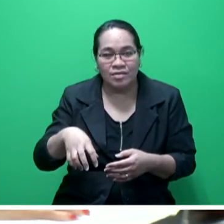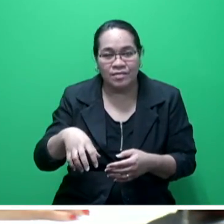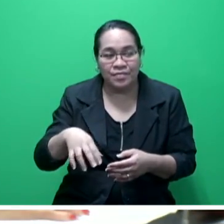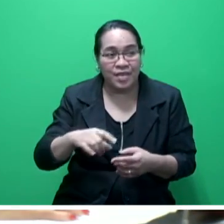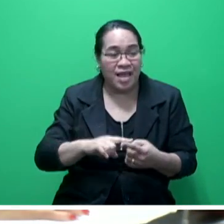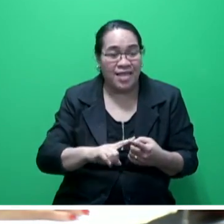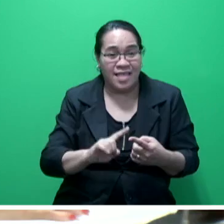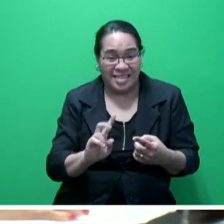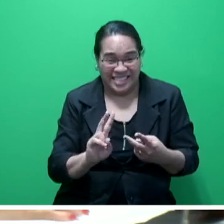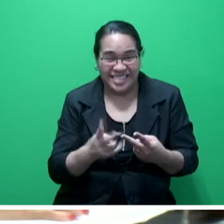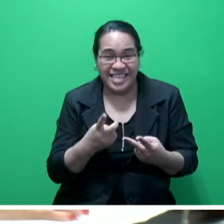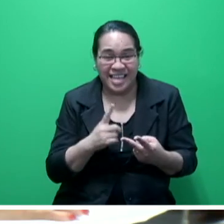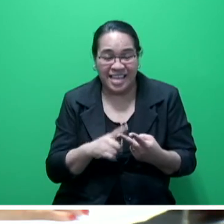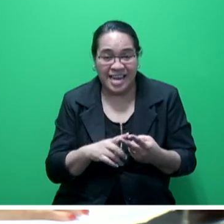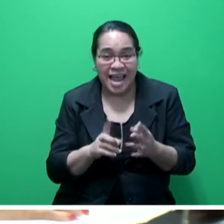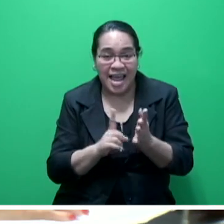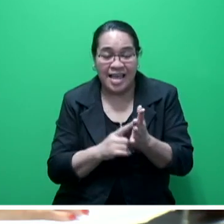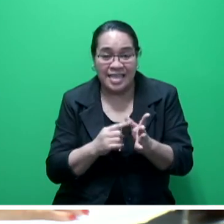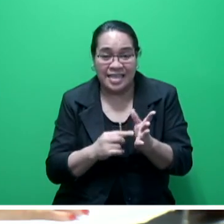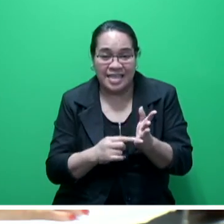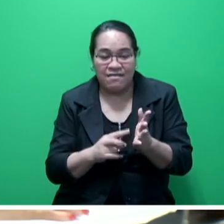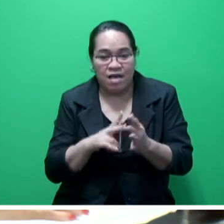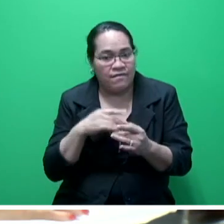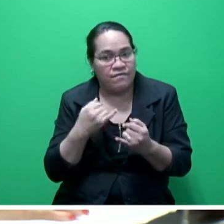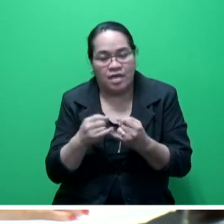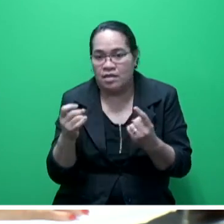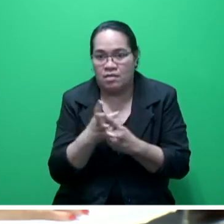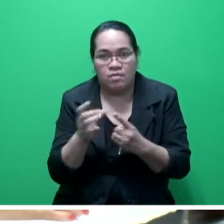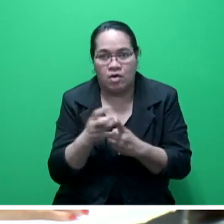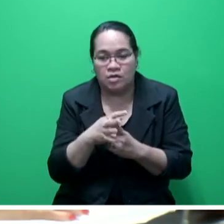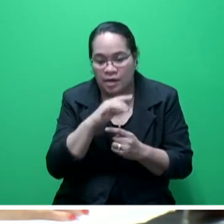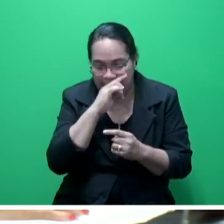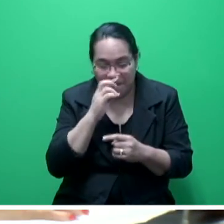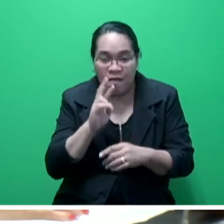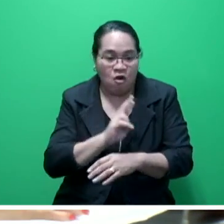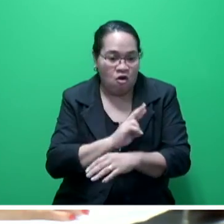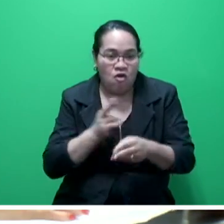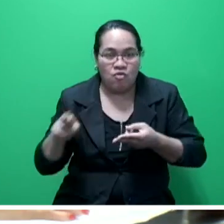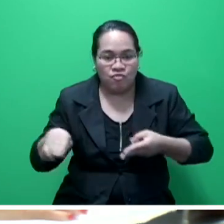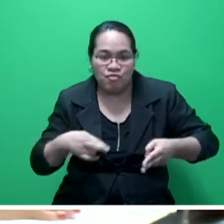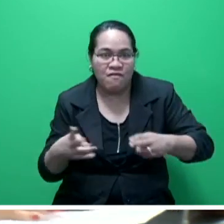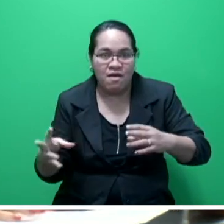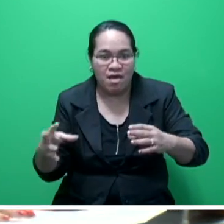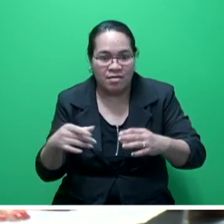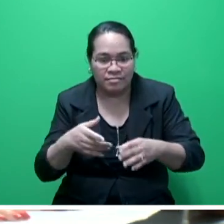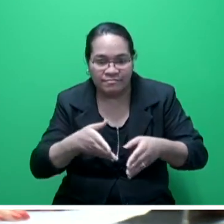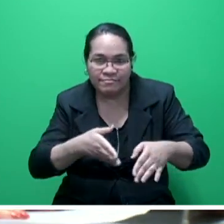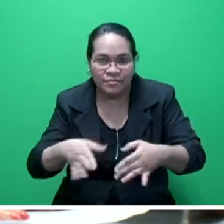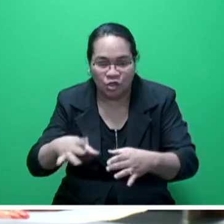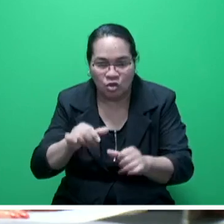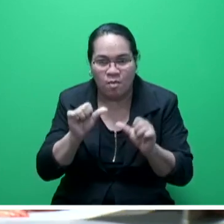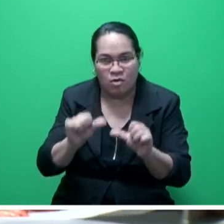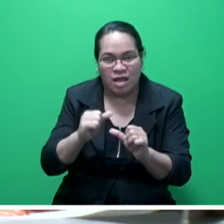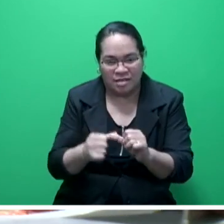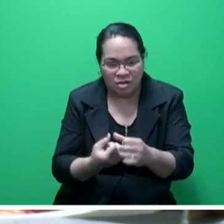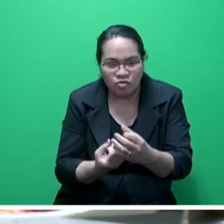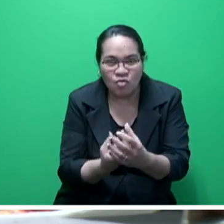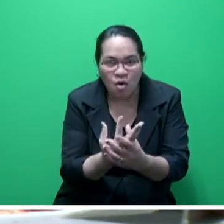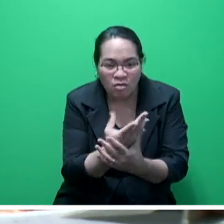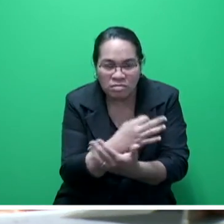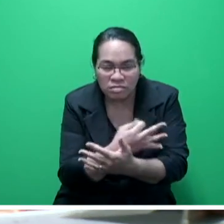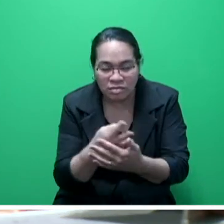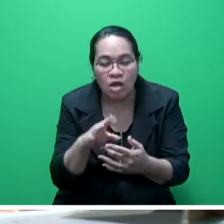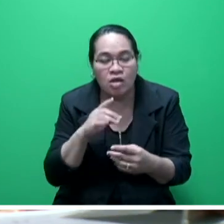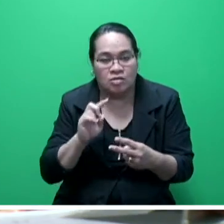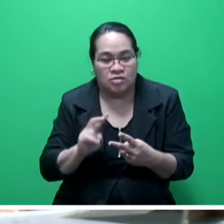first one, the second one, Vetiver, is very important, critical for riverbank protection program that we have we are